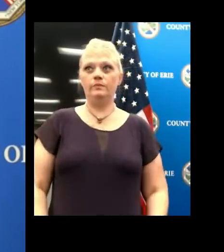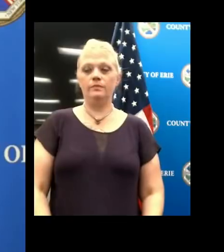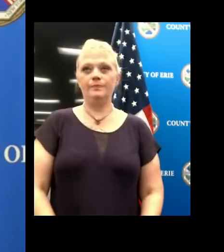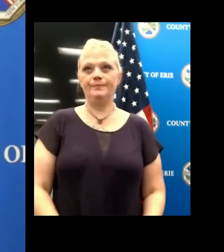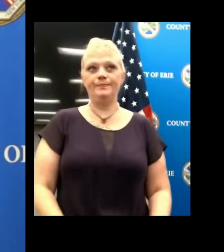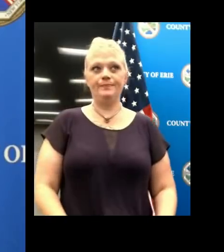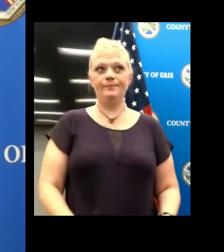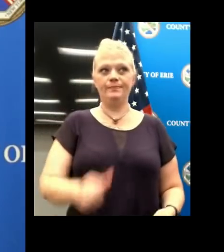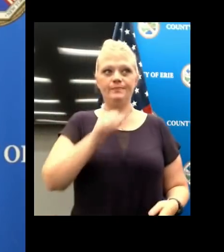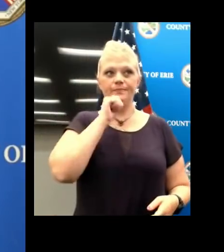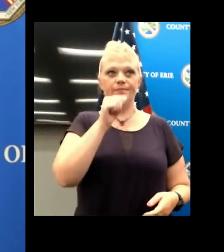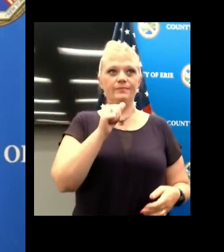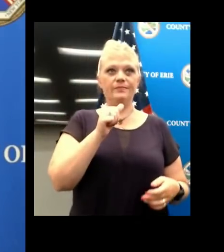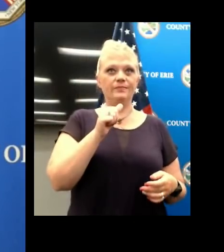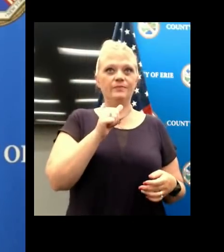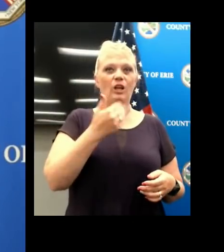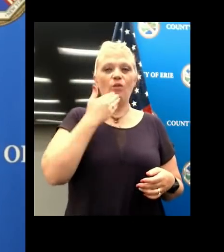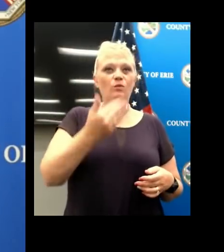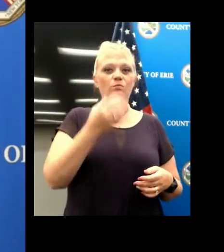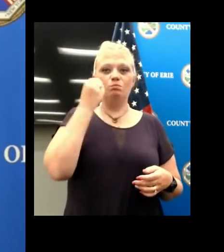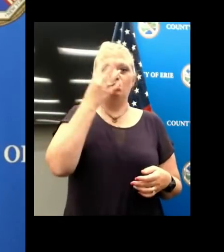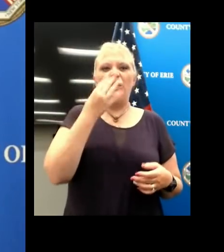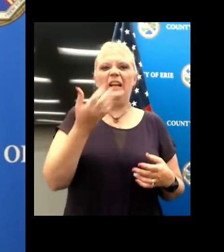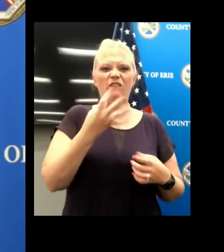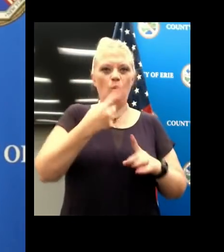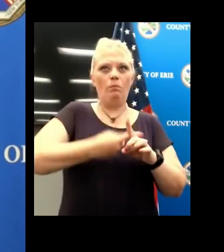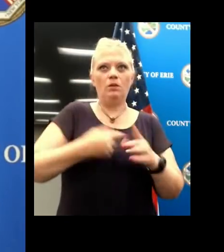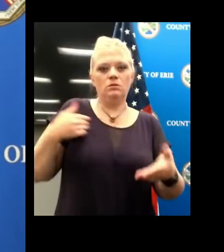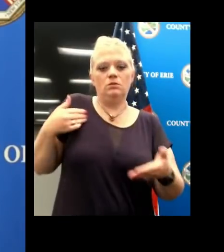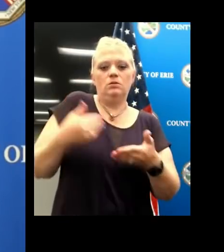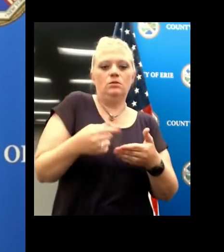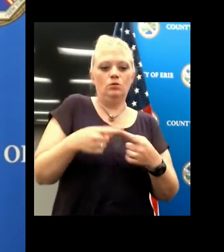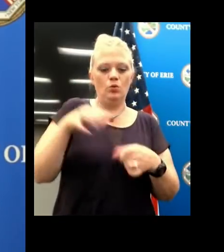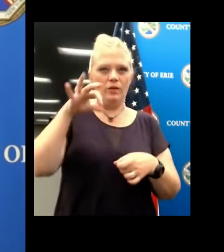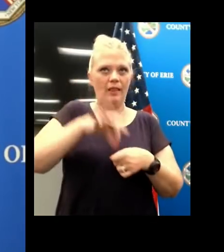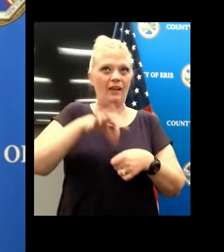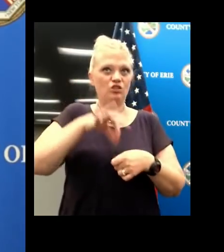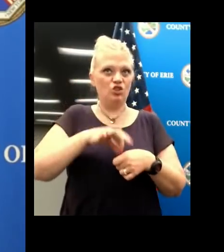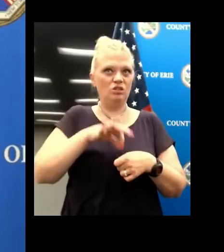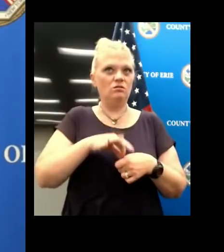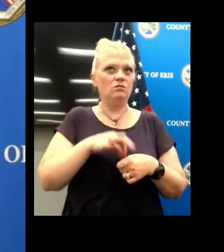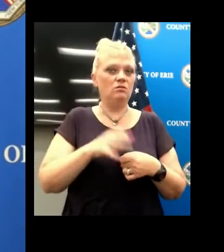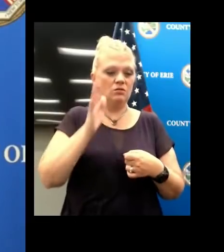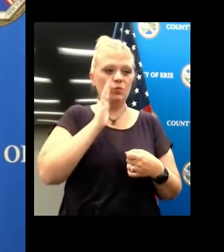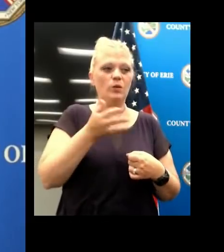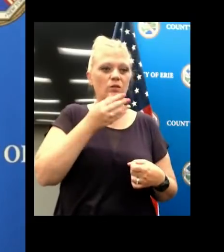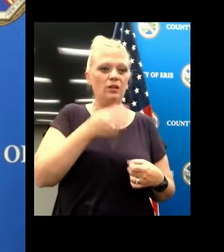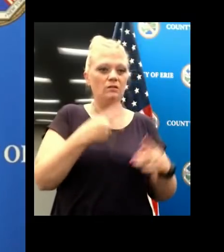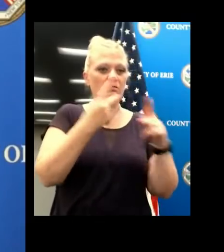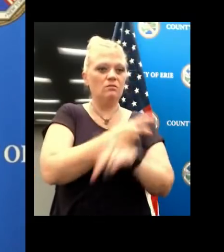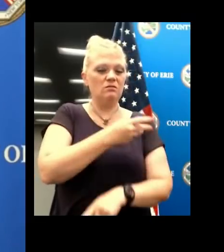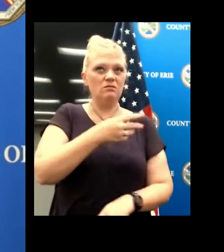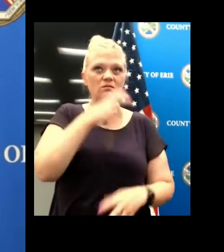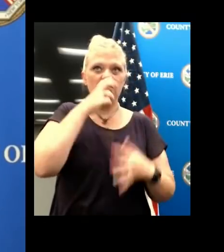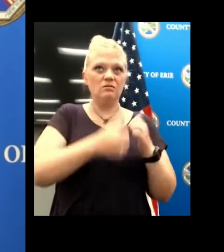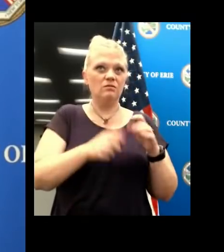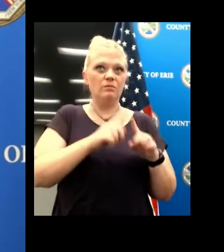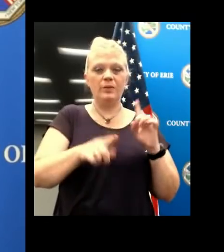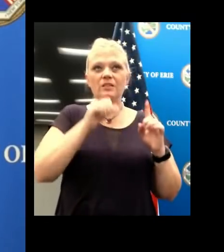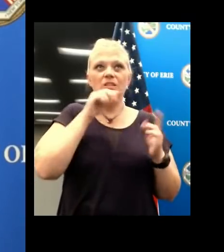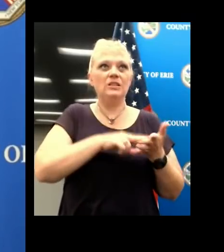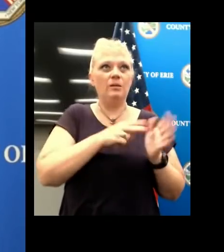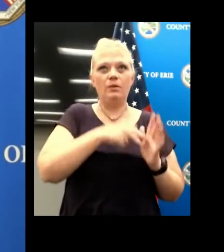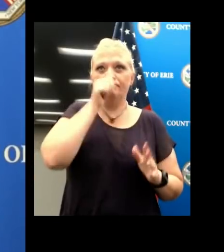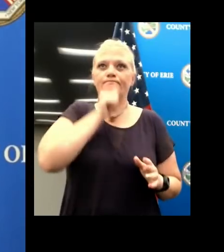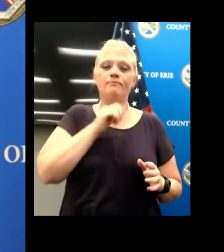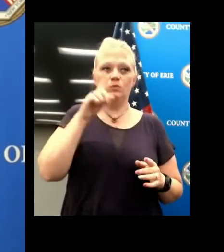it's not going to be a pretty few months as we get closer to the election. I think it's going to get nastier in some ways, but that does not make it tolerable. We must